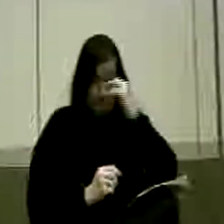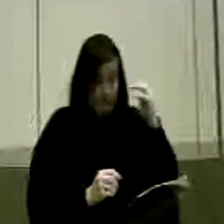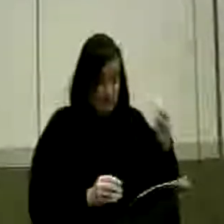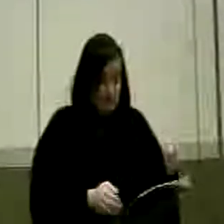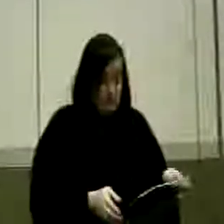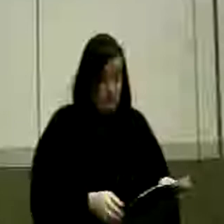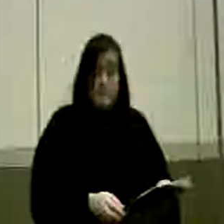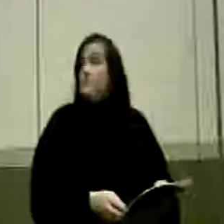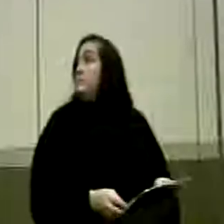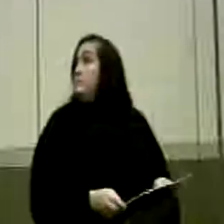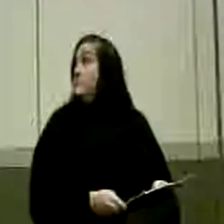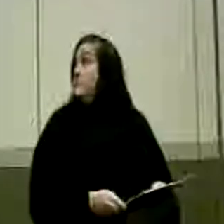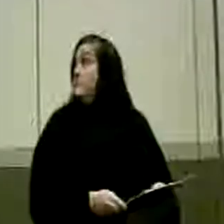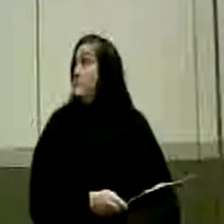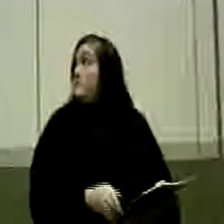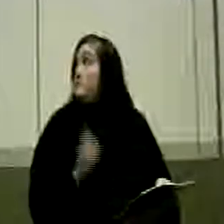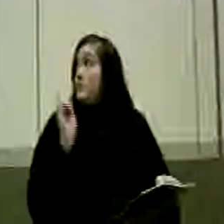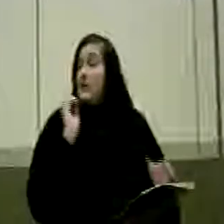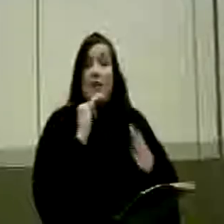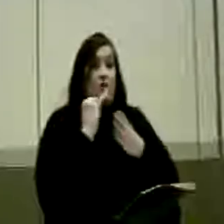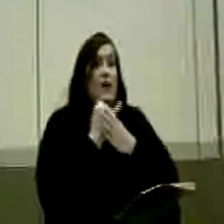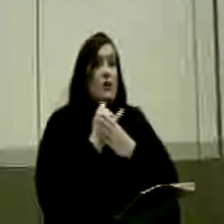So like intervention,